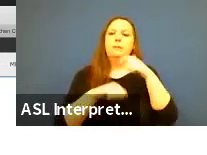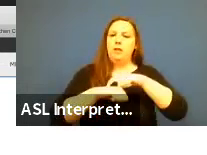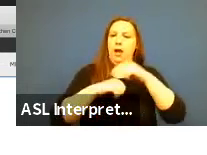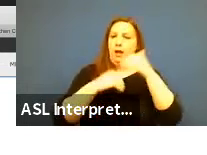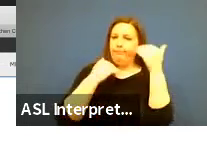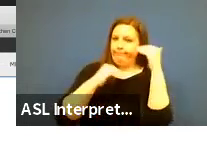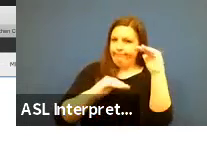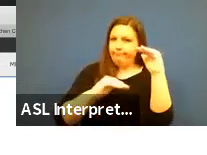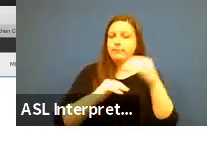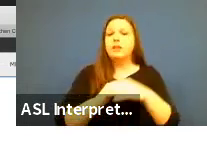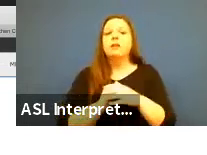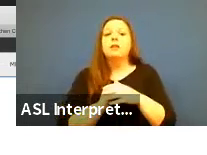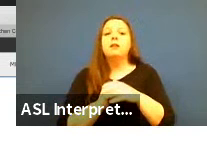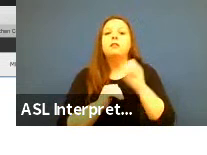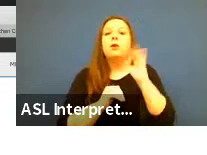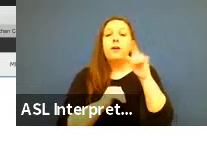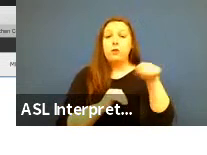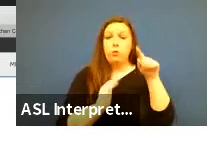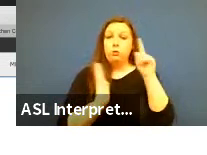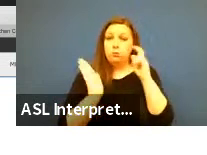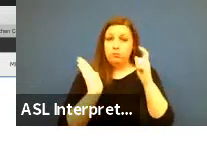if you take a look,